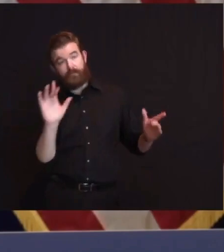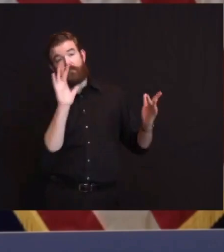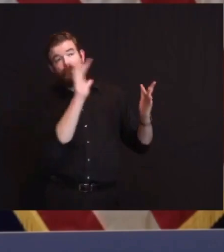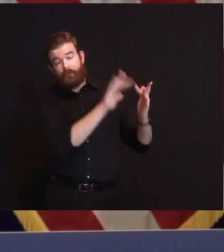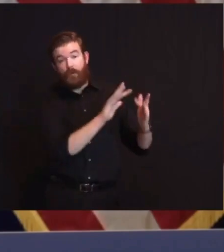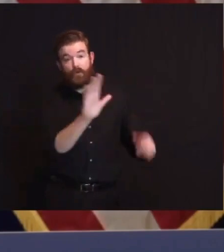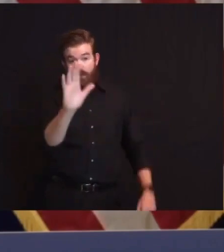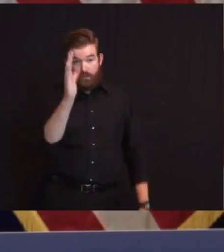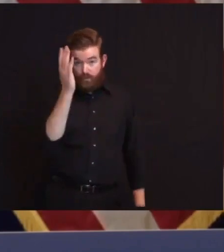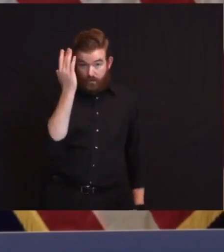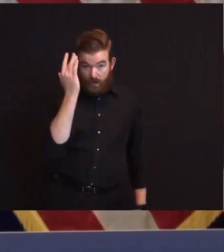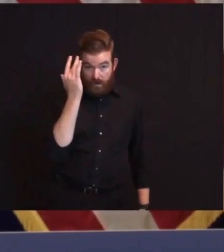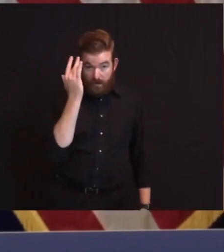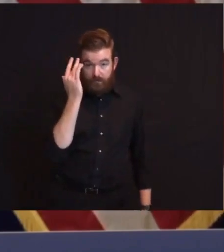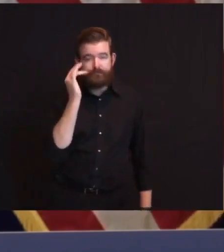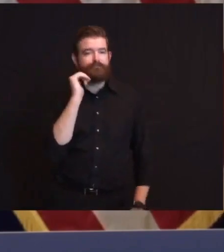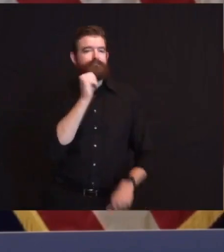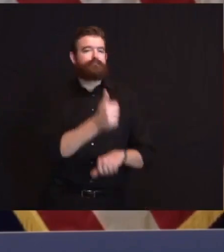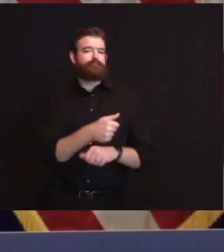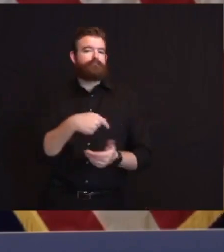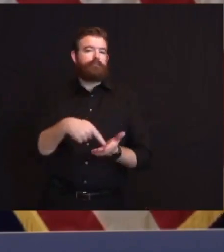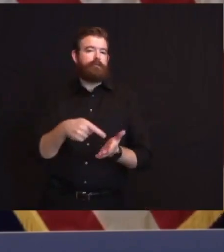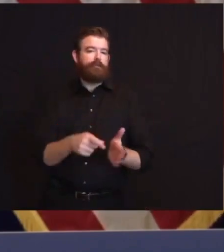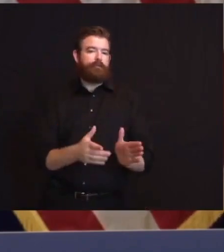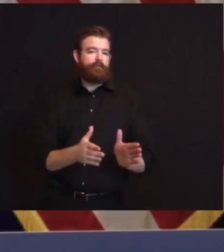set up a payment plan.